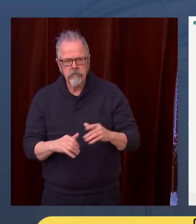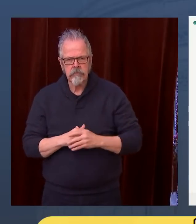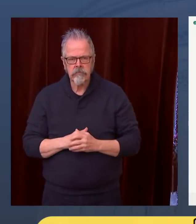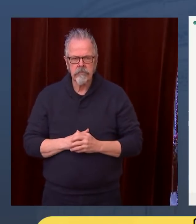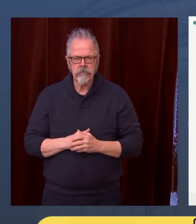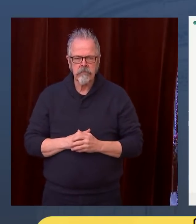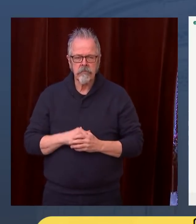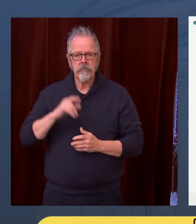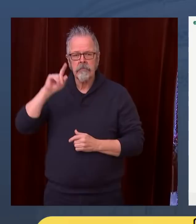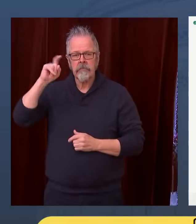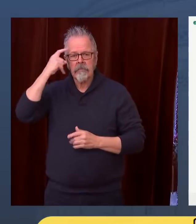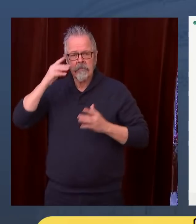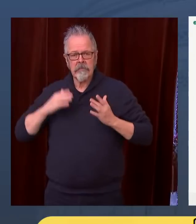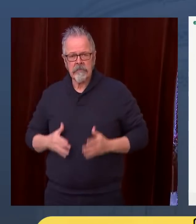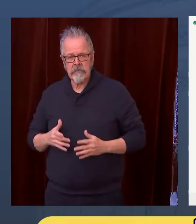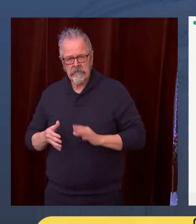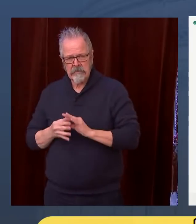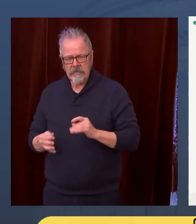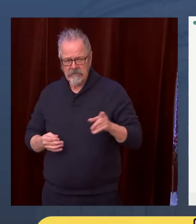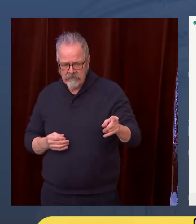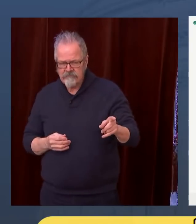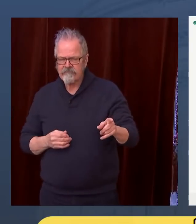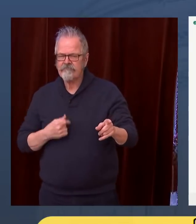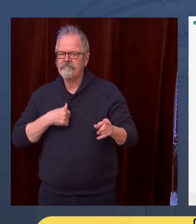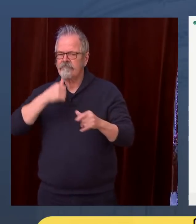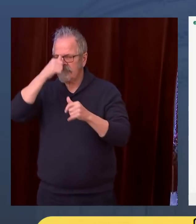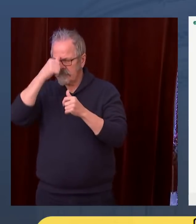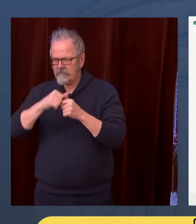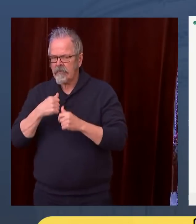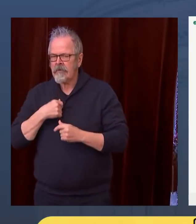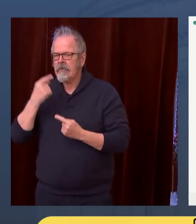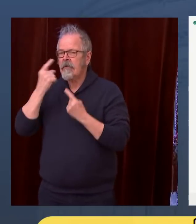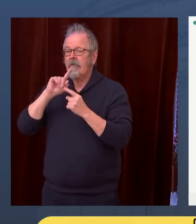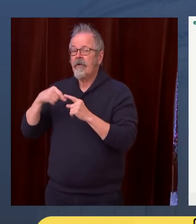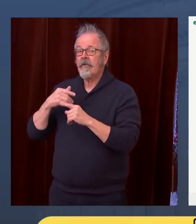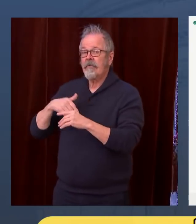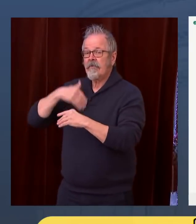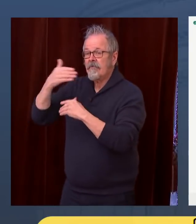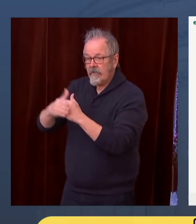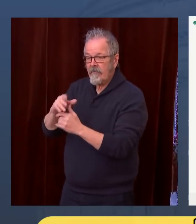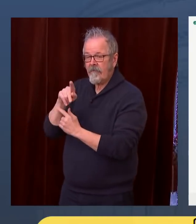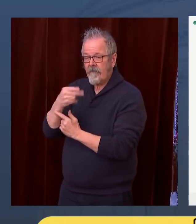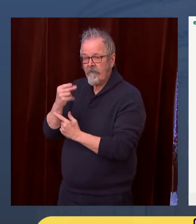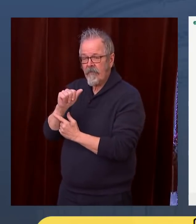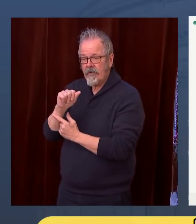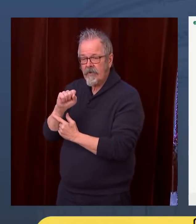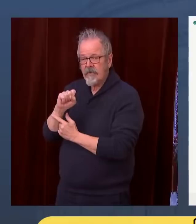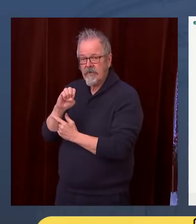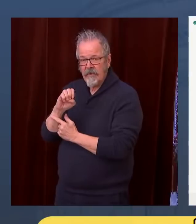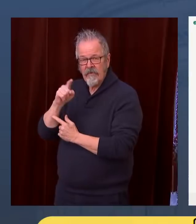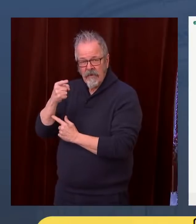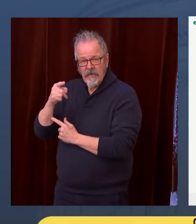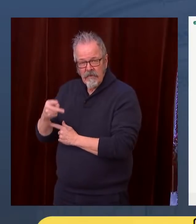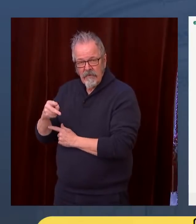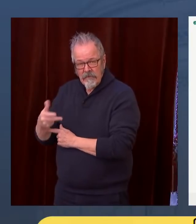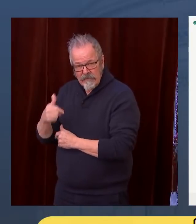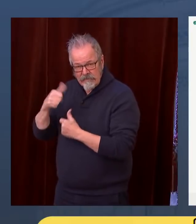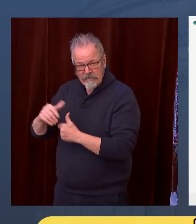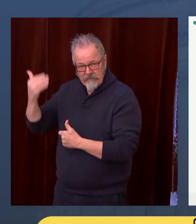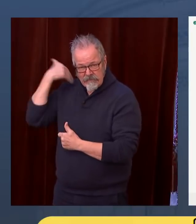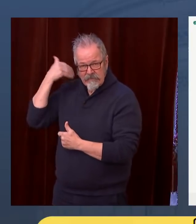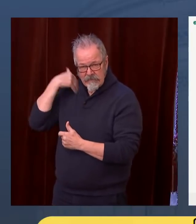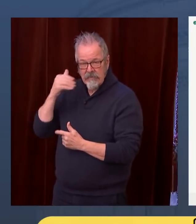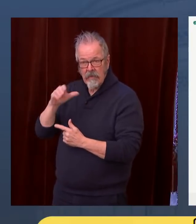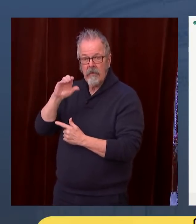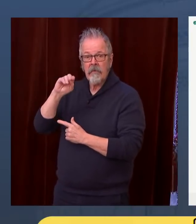to be thinking about as we move into this next phase. One is living with COVID means that we don't know how long